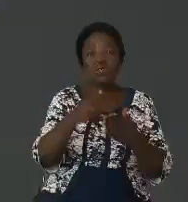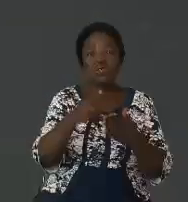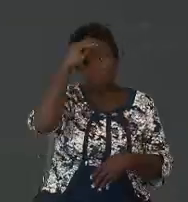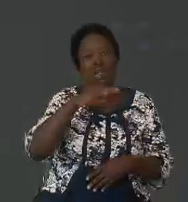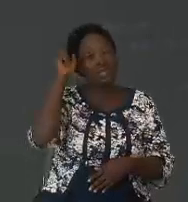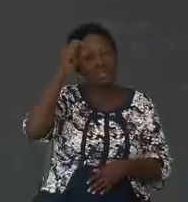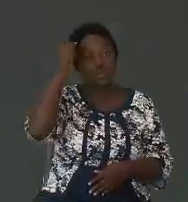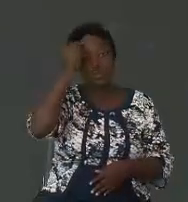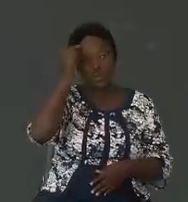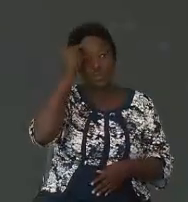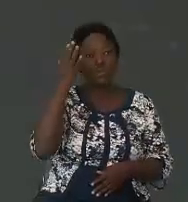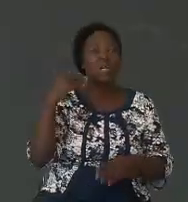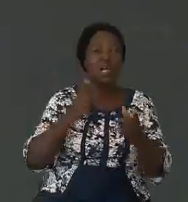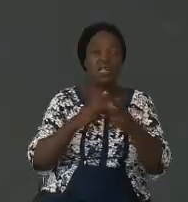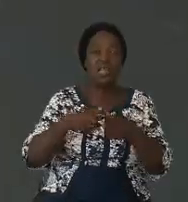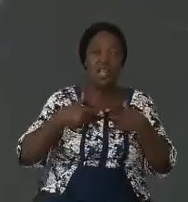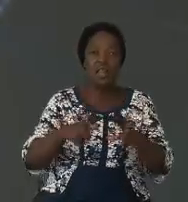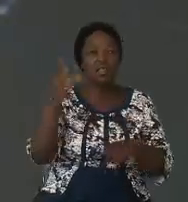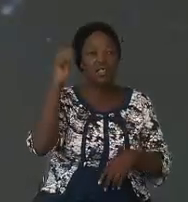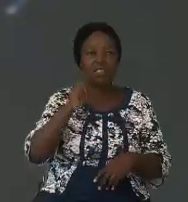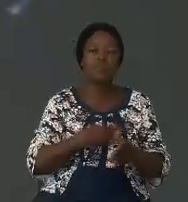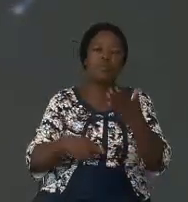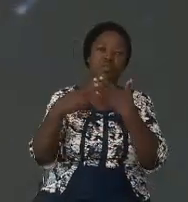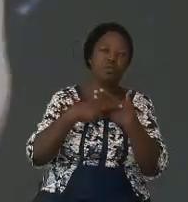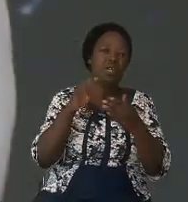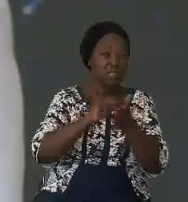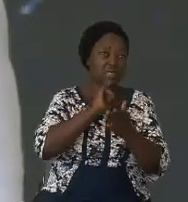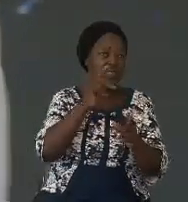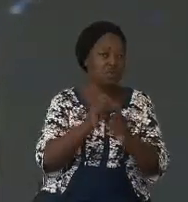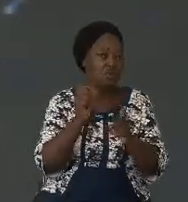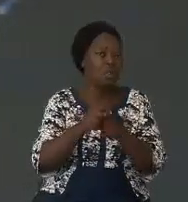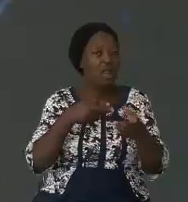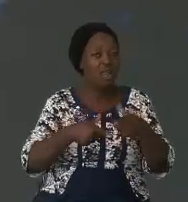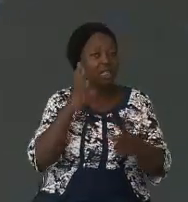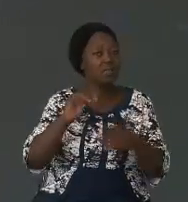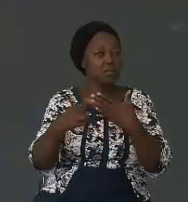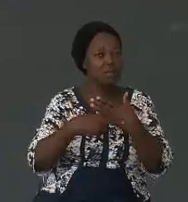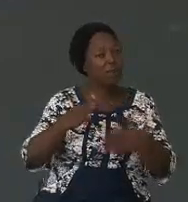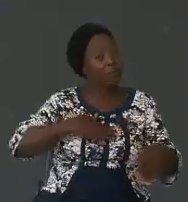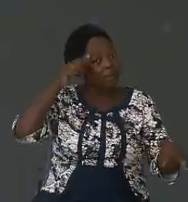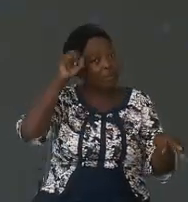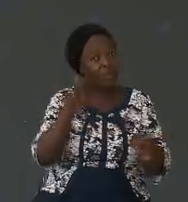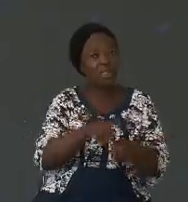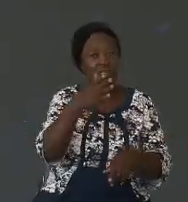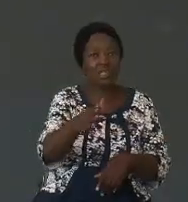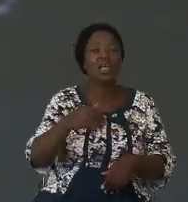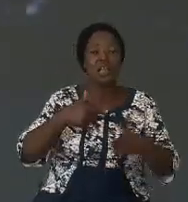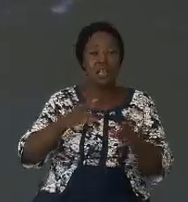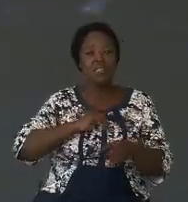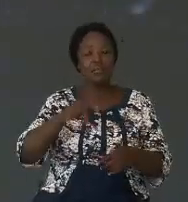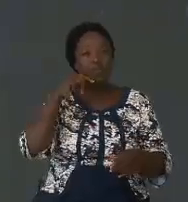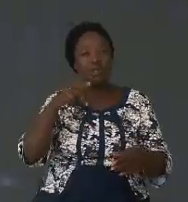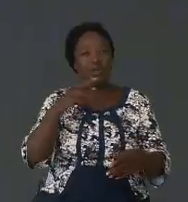forsake his way, and the righteous man his thoughts, and let him him return. That's the word. Let